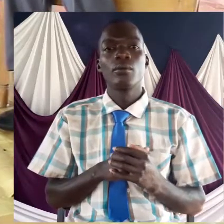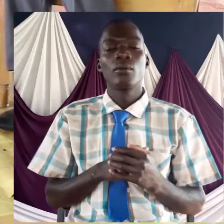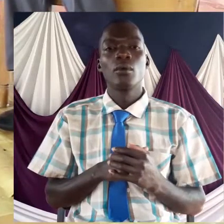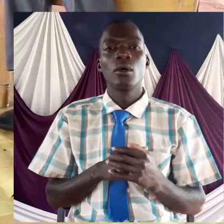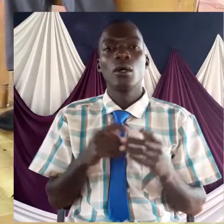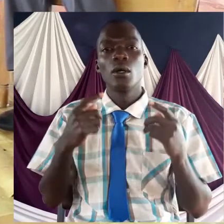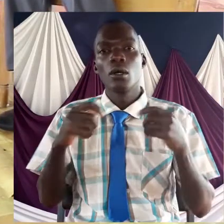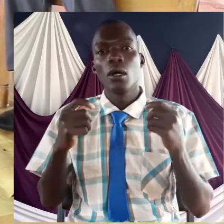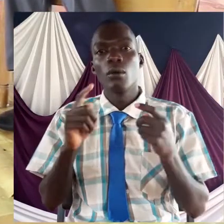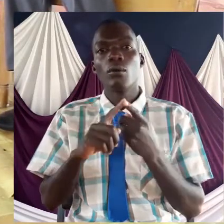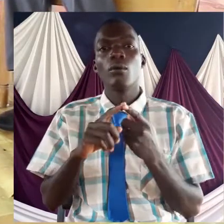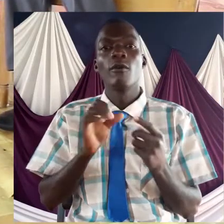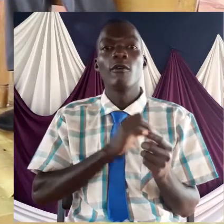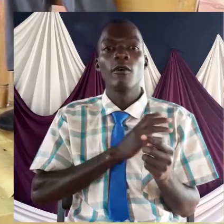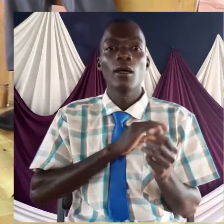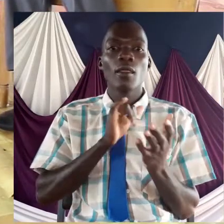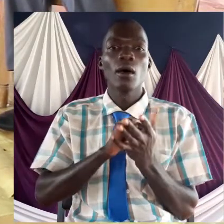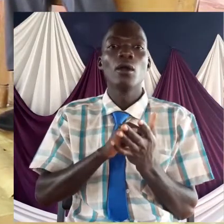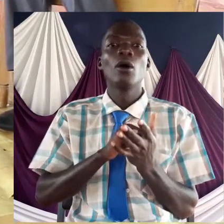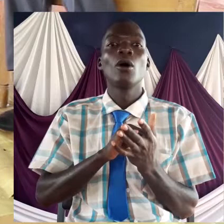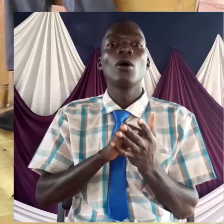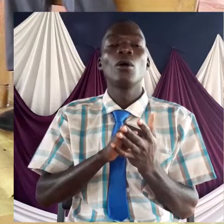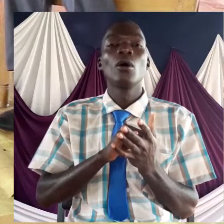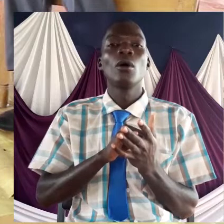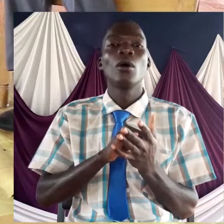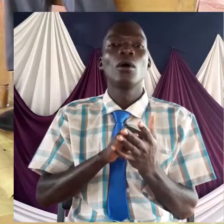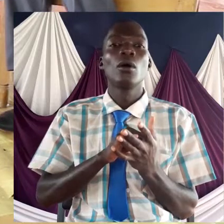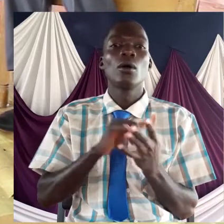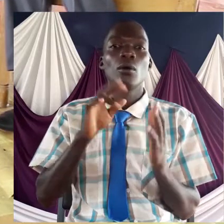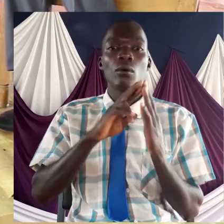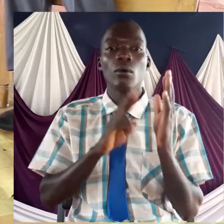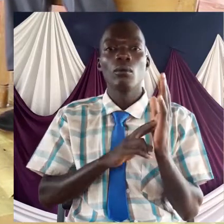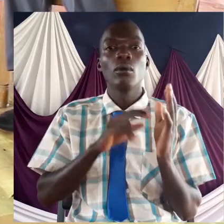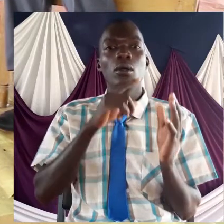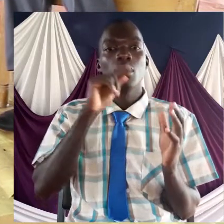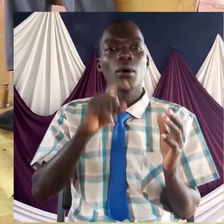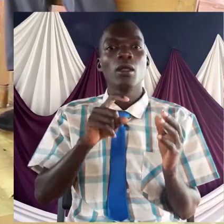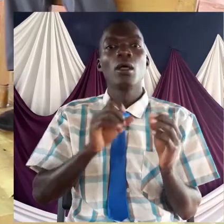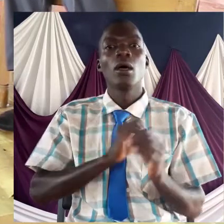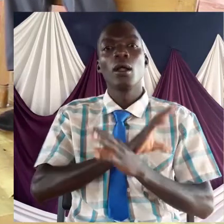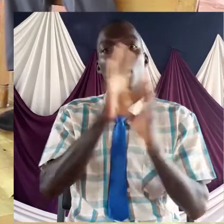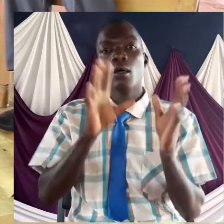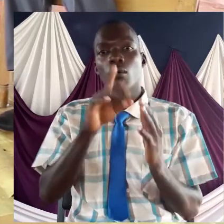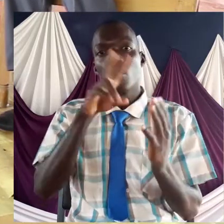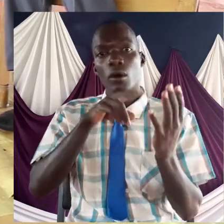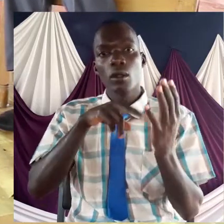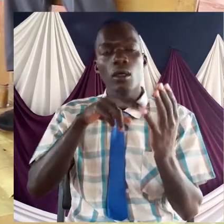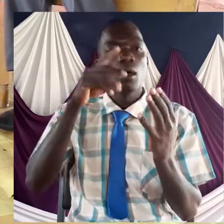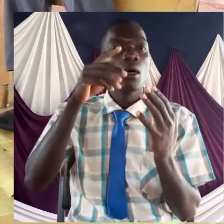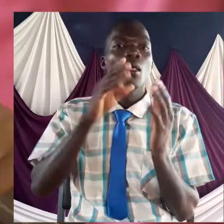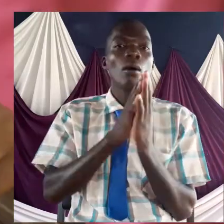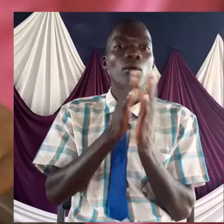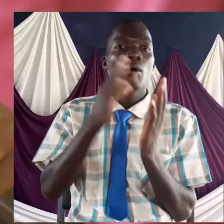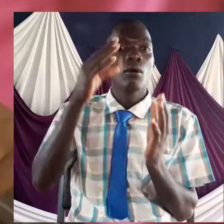to interfere with his rule, mm-hmm, he would clear. Yes. Like if you read that book of Daniel, you find that the three